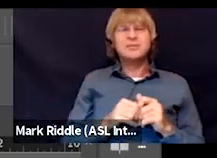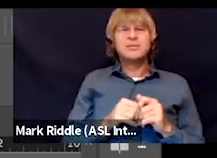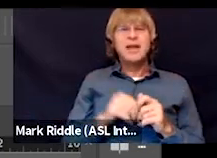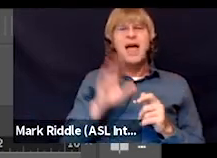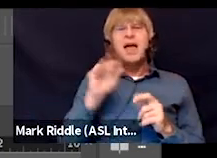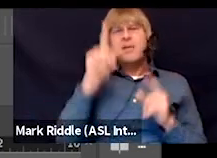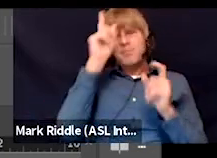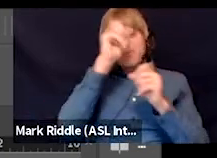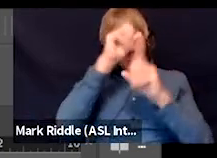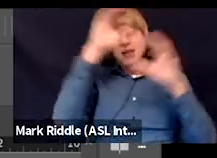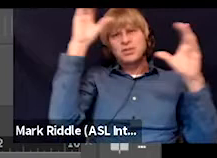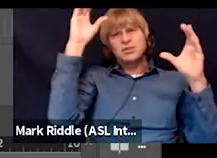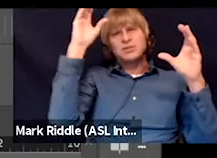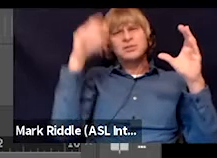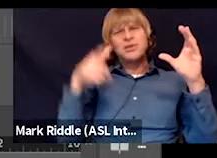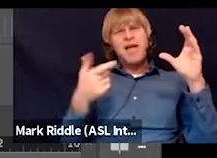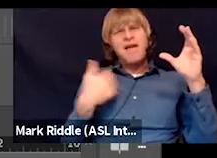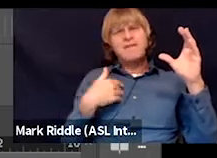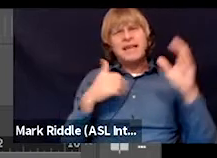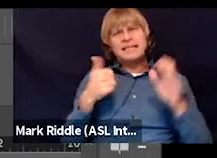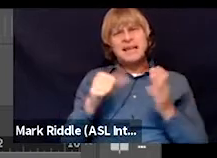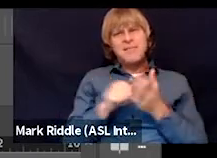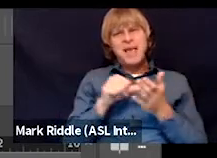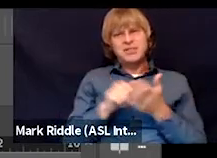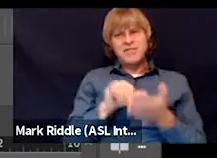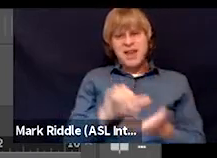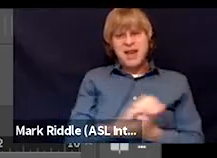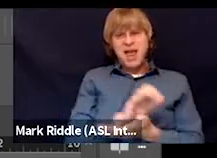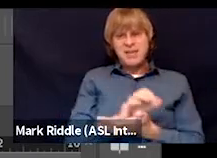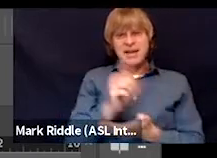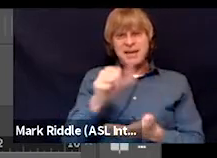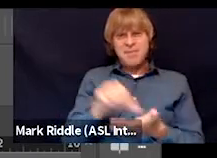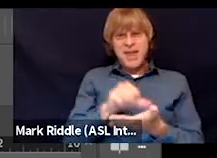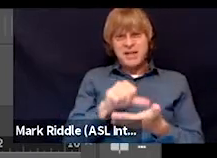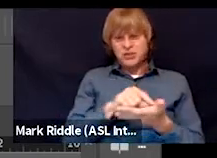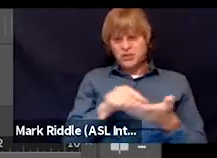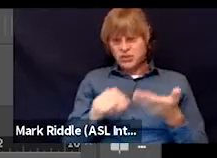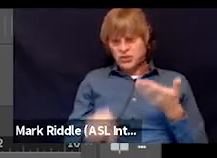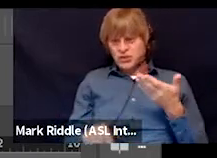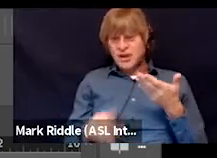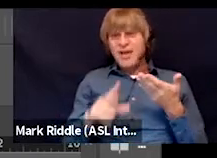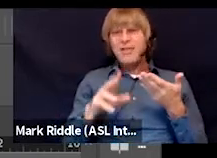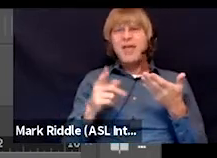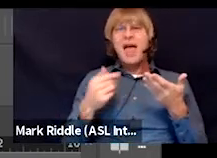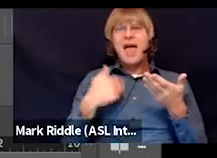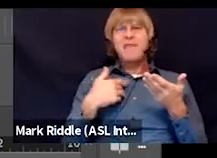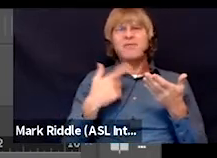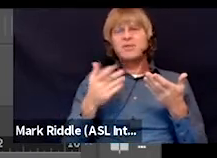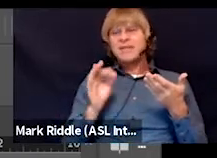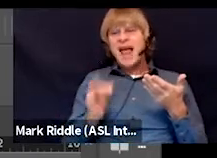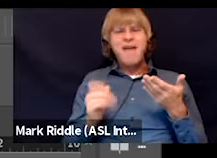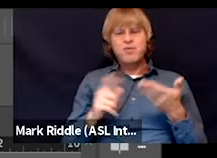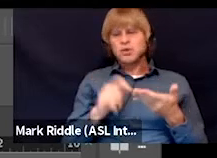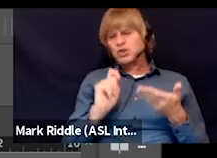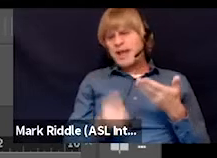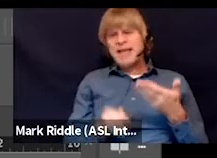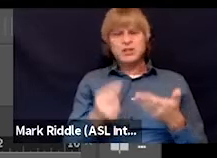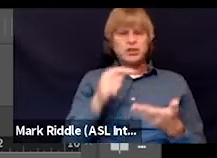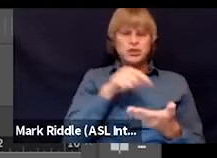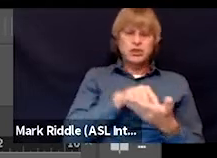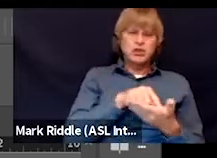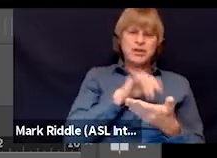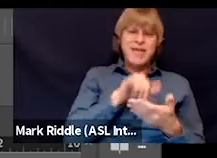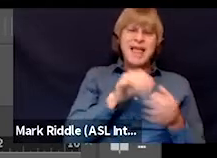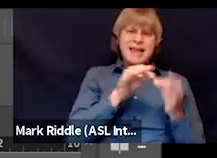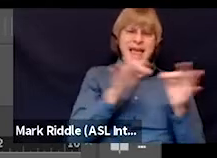Imagine that you have 10 pages of a document, and then you have decided you need to change your